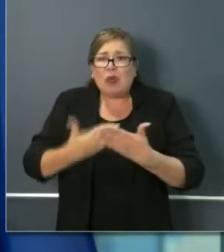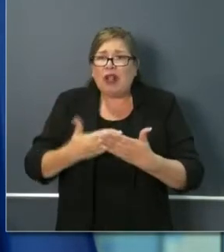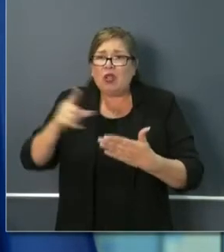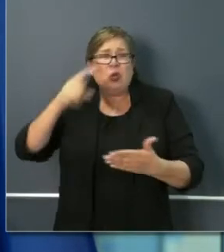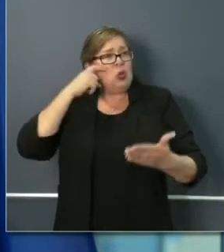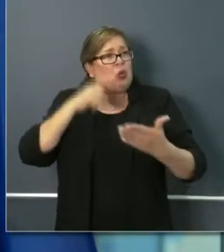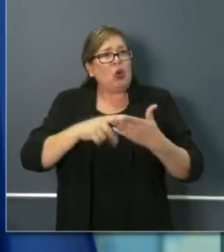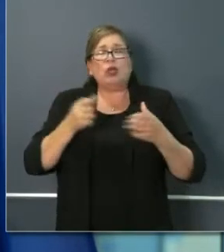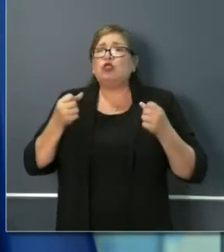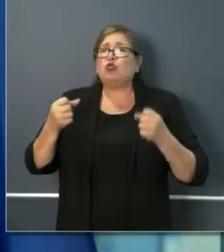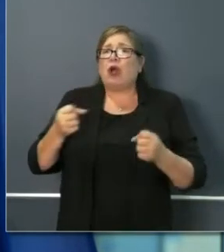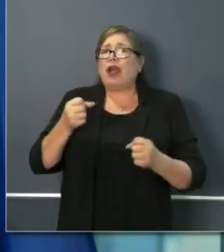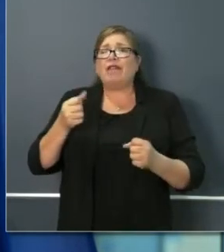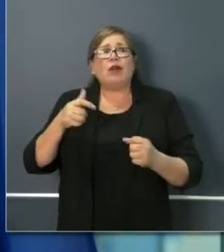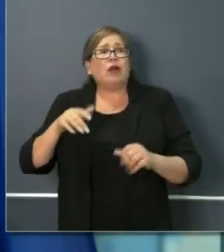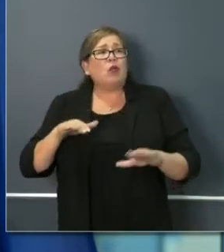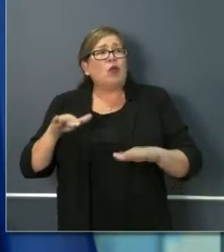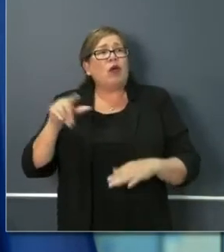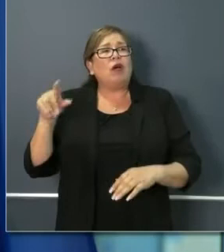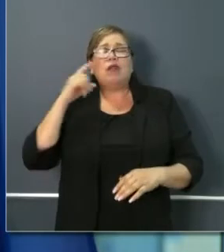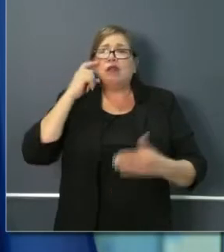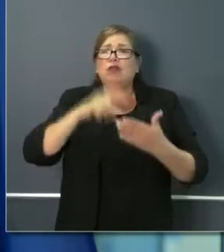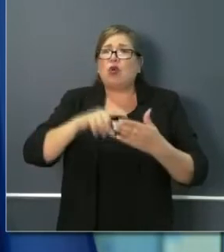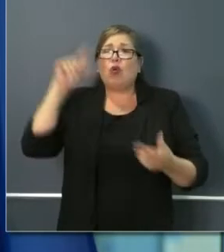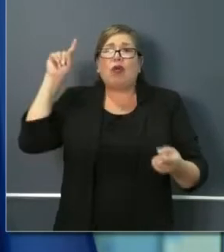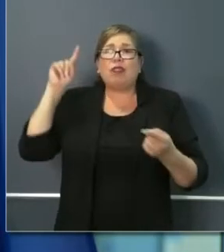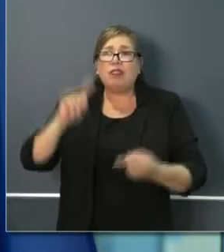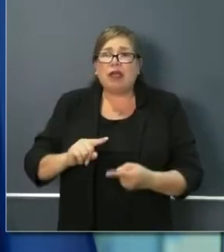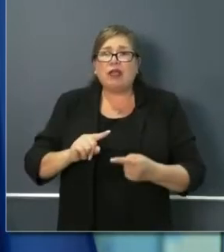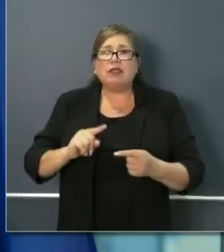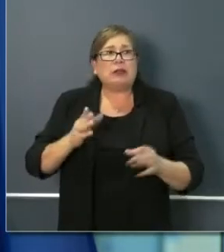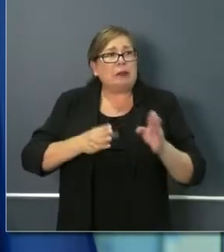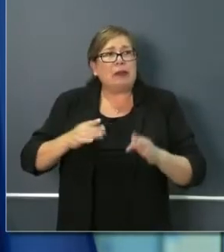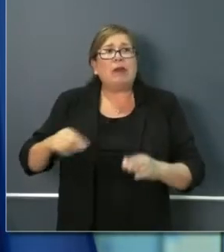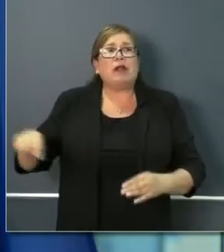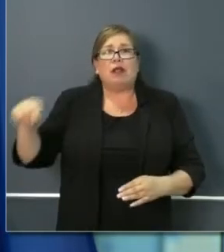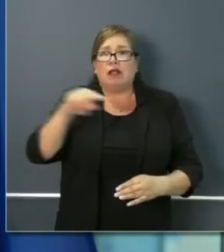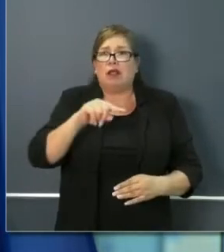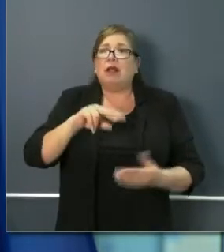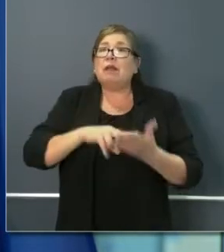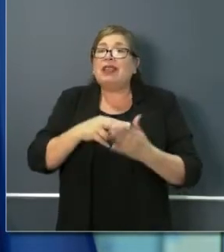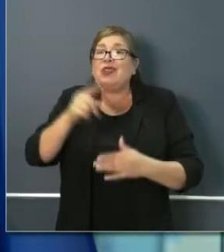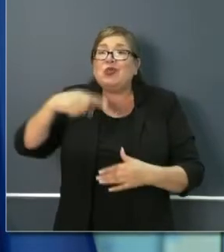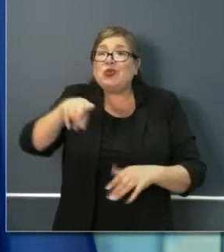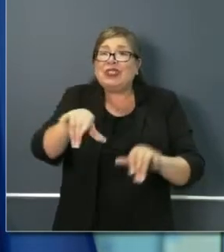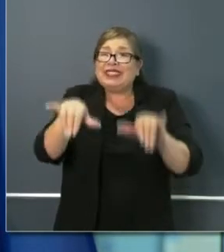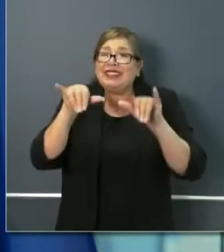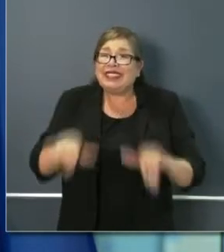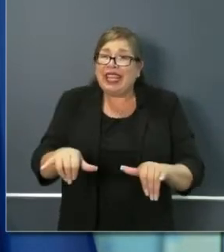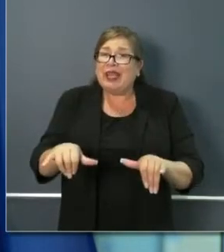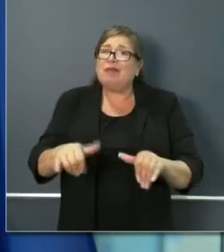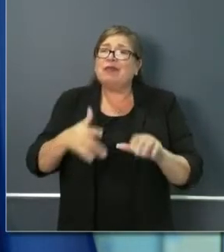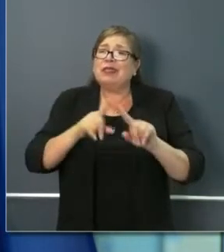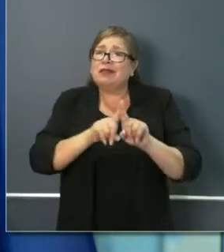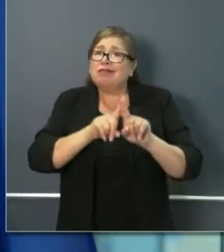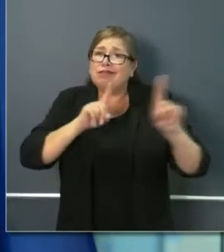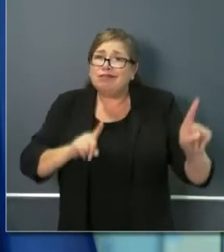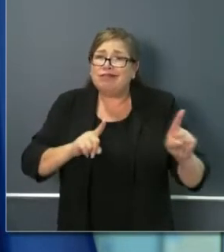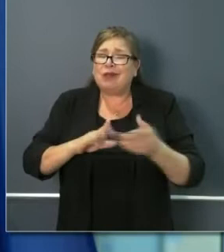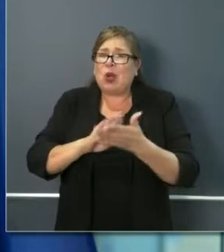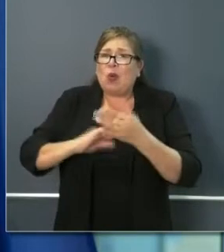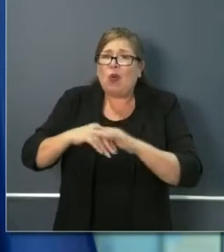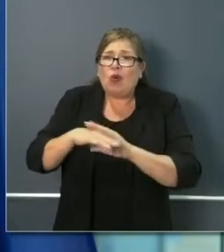but we continue that practice, then I think we can meet this moment. But again, these numbers are